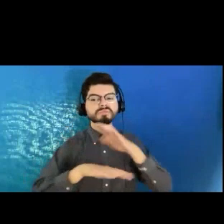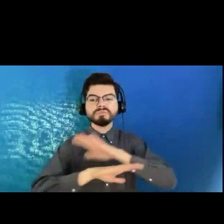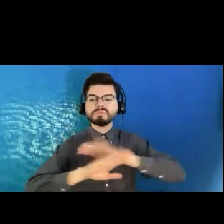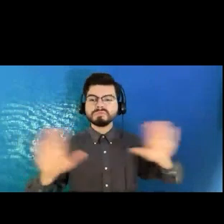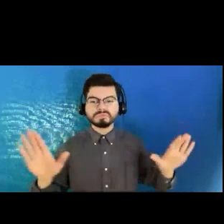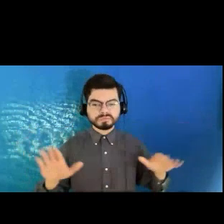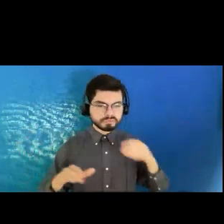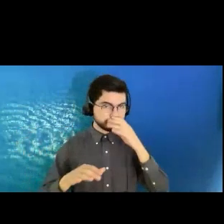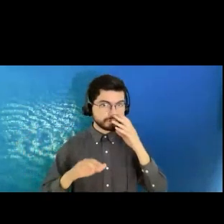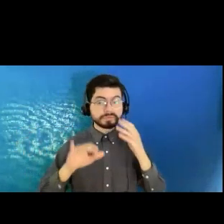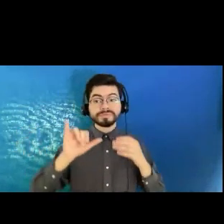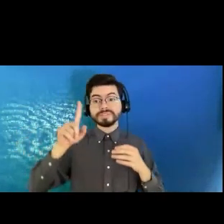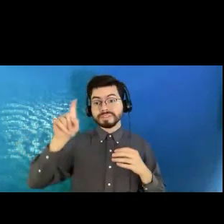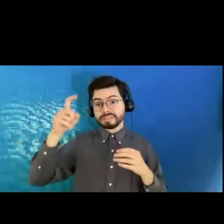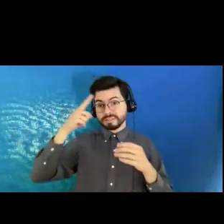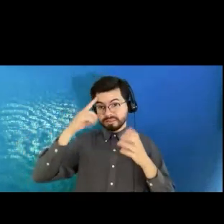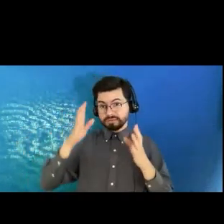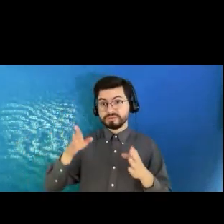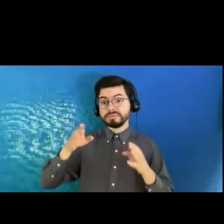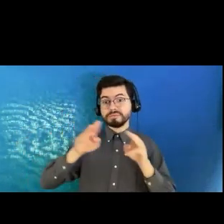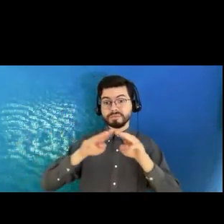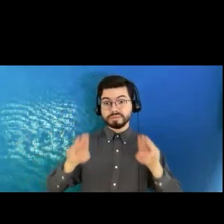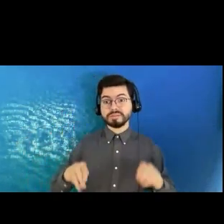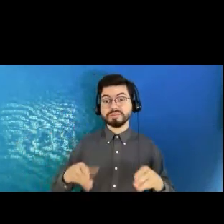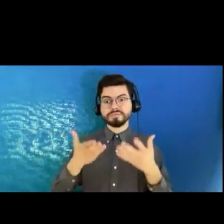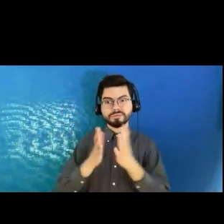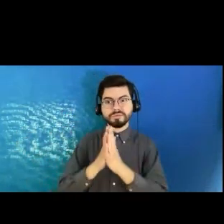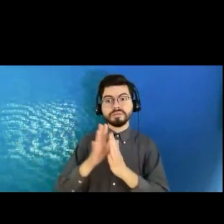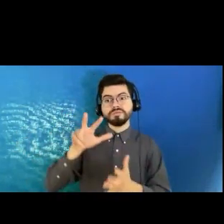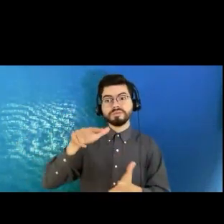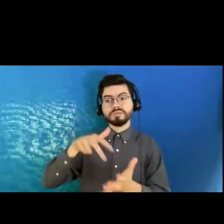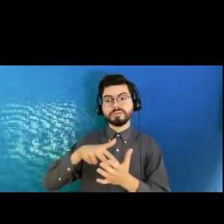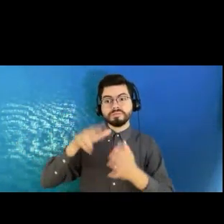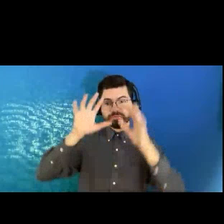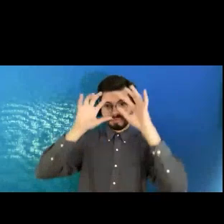currently what the governor of Montana is requesting, is 3,000 bison in Yellowstone.